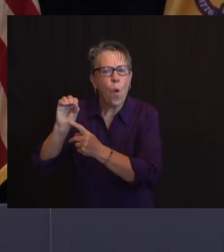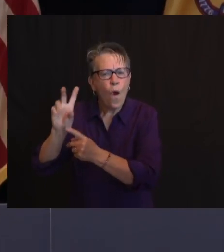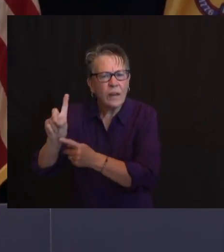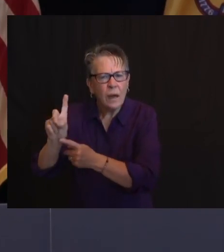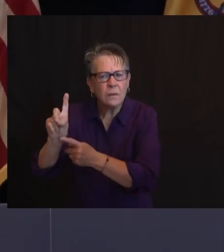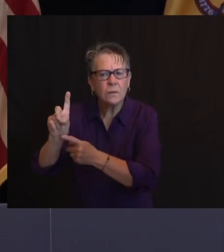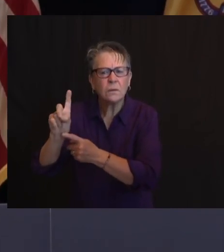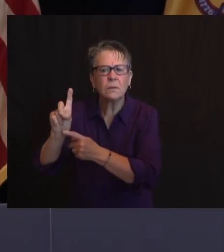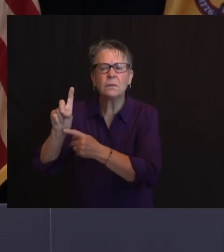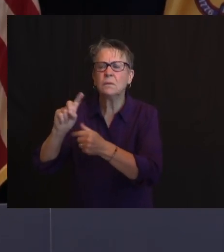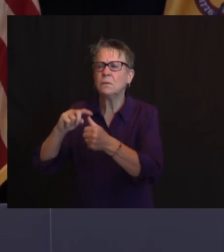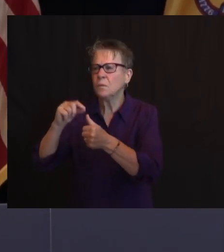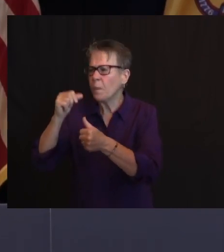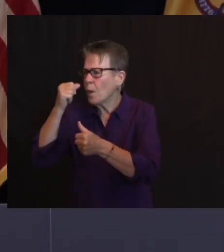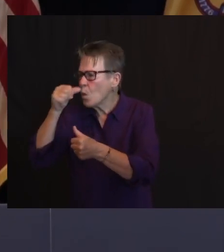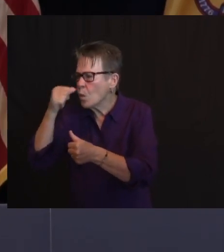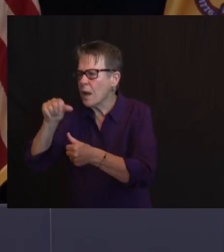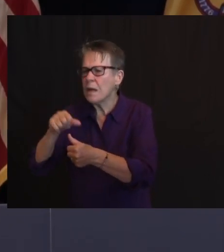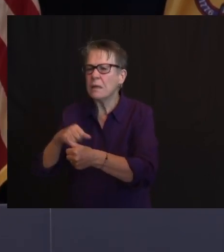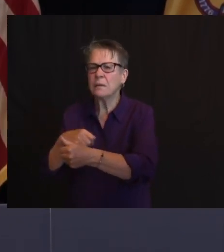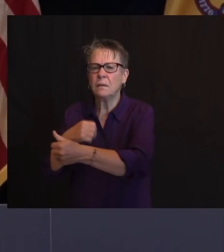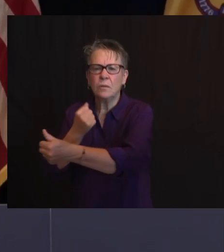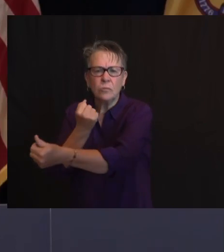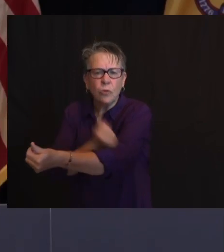2020 have issued Narcan